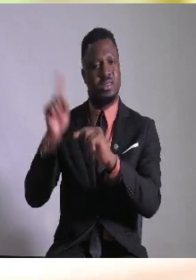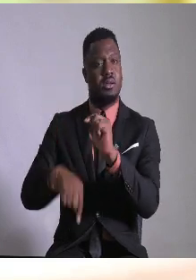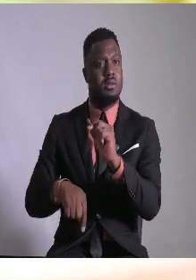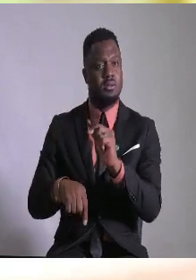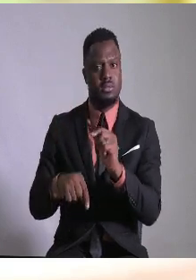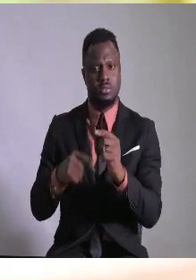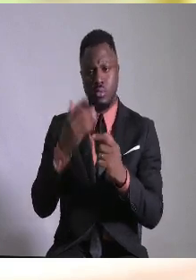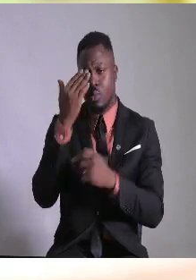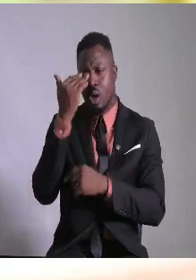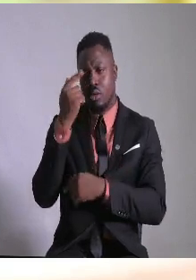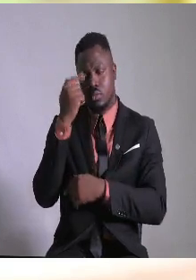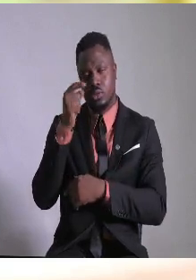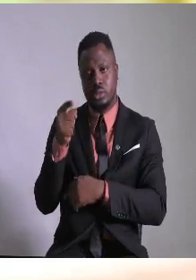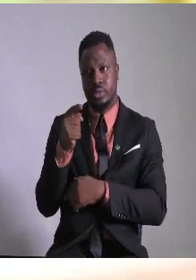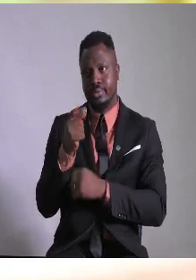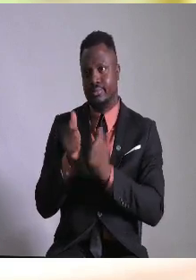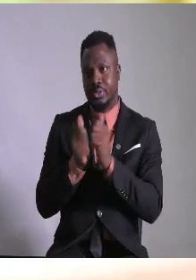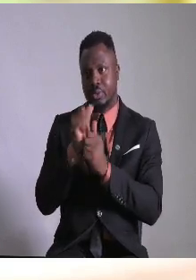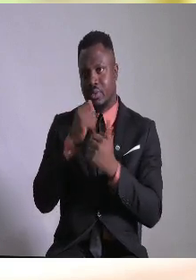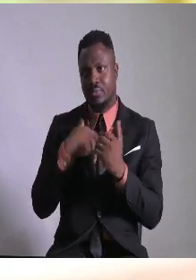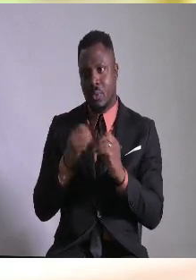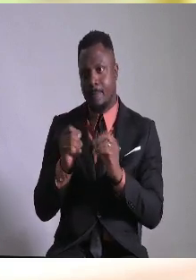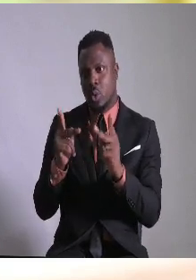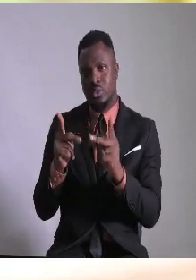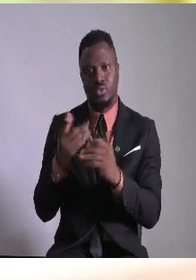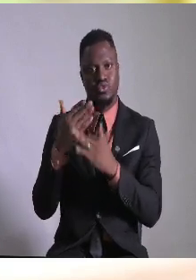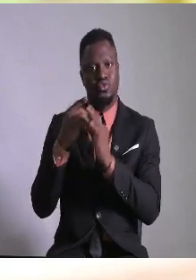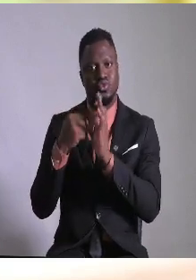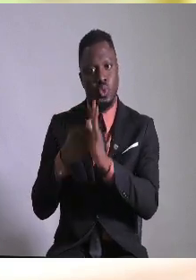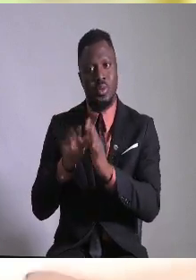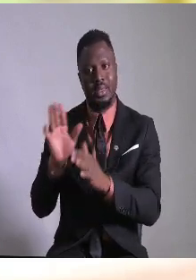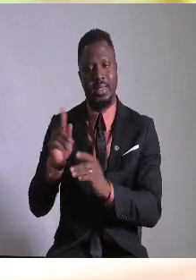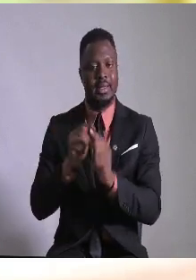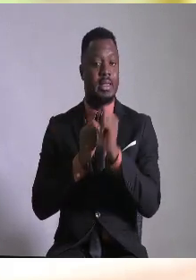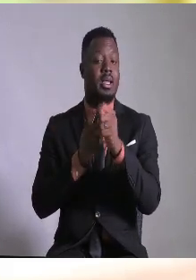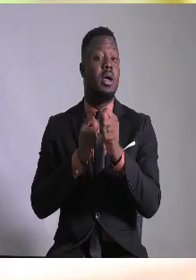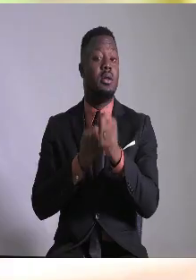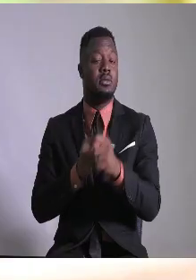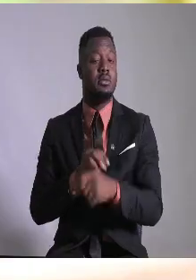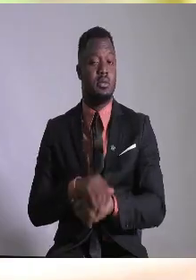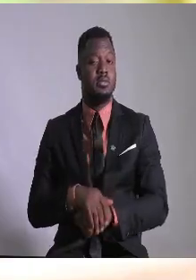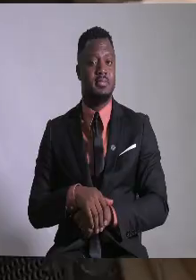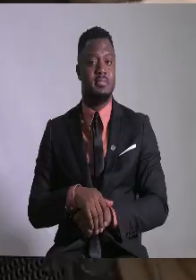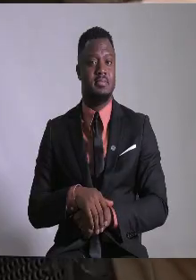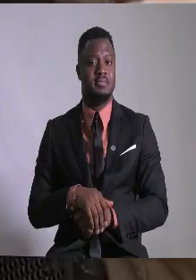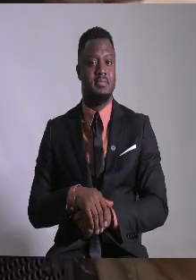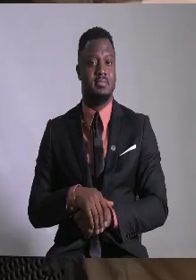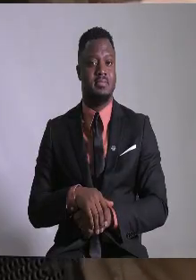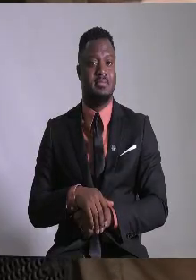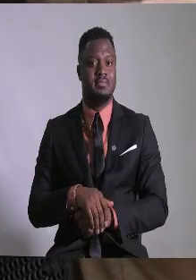certain things. Why? Because they don't usually get the opportunity to showcase their talents.